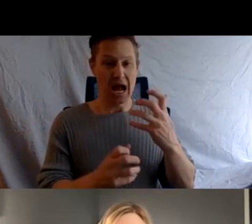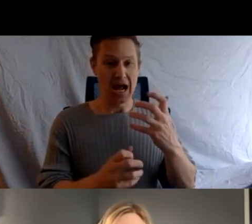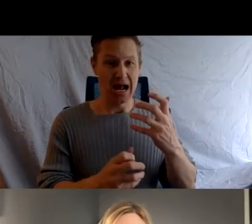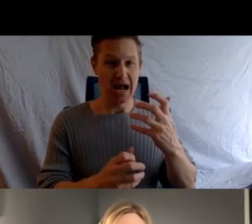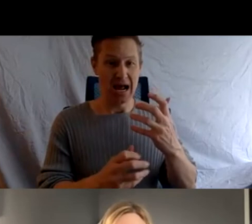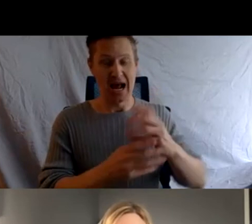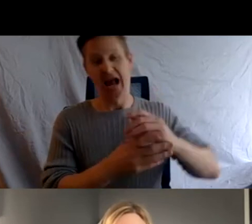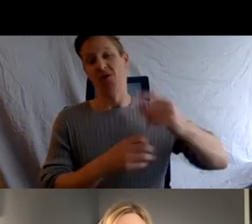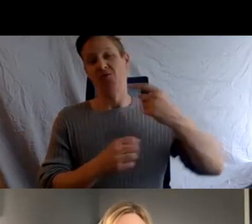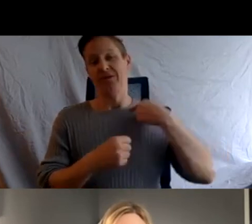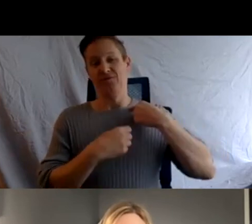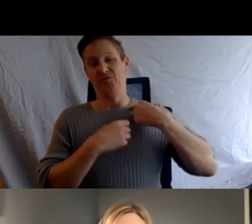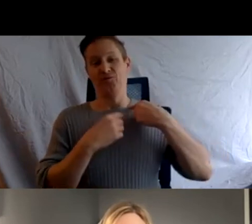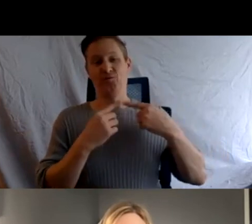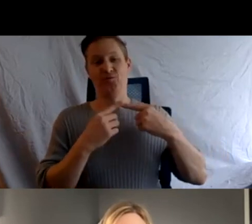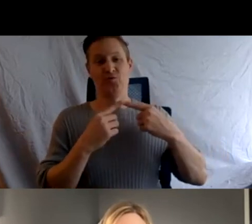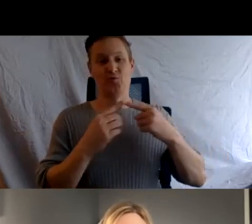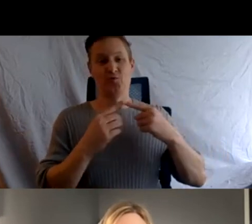house.